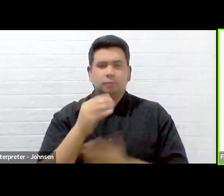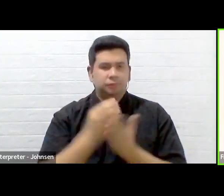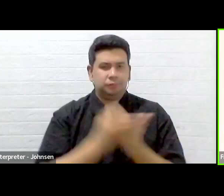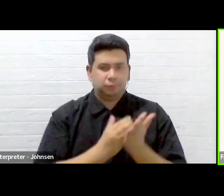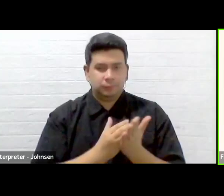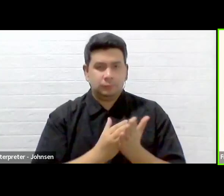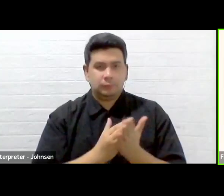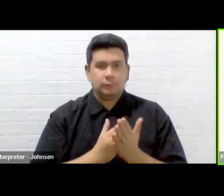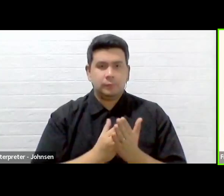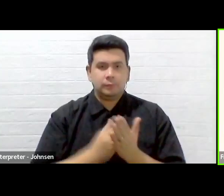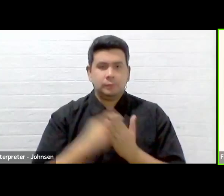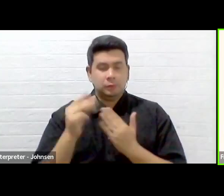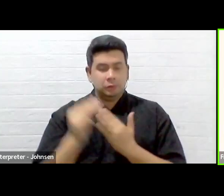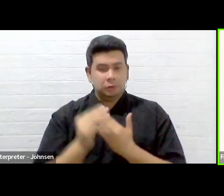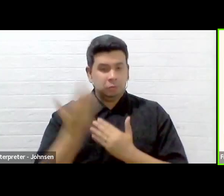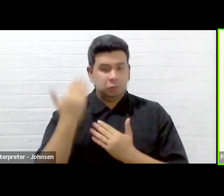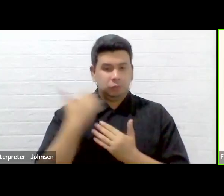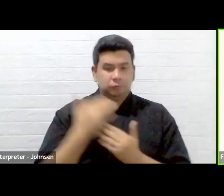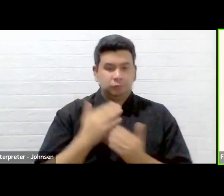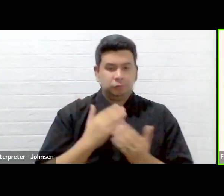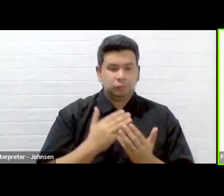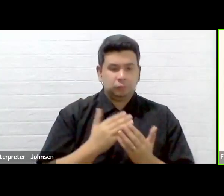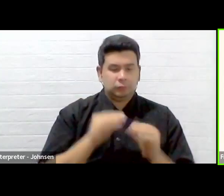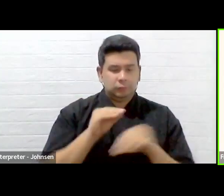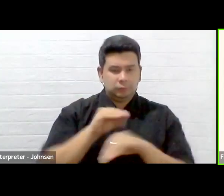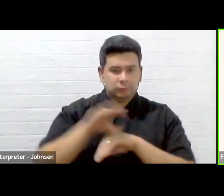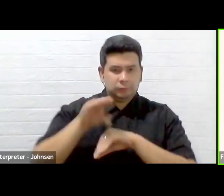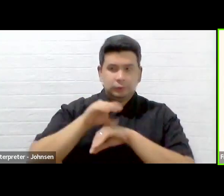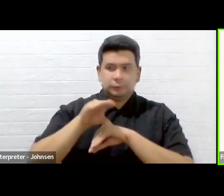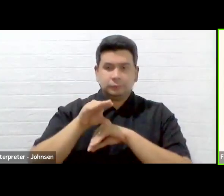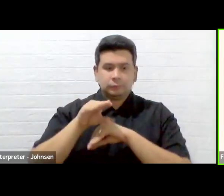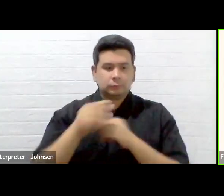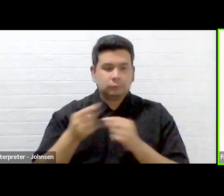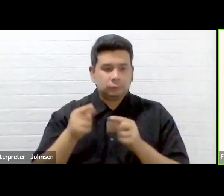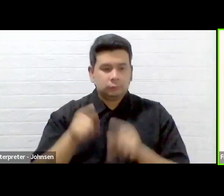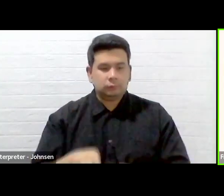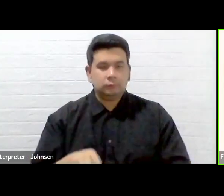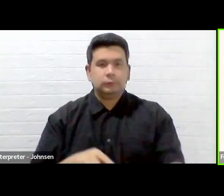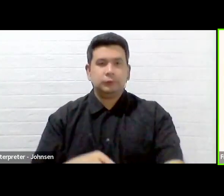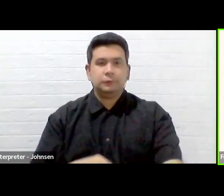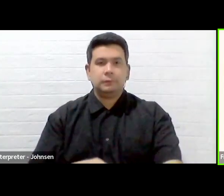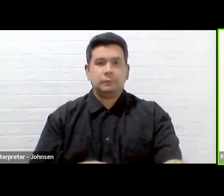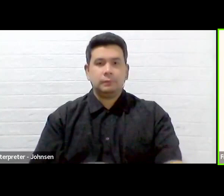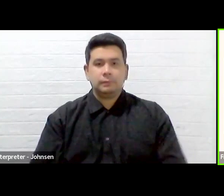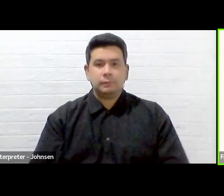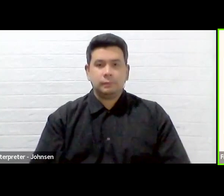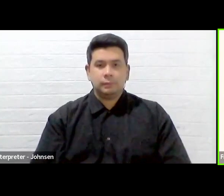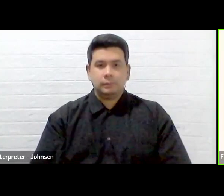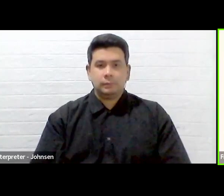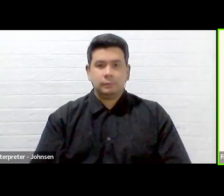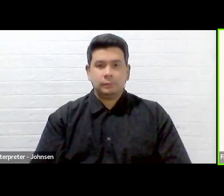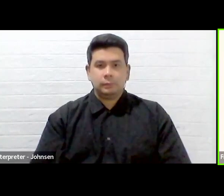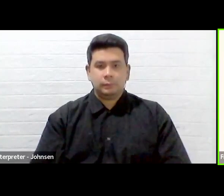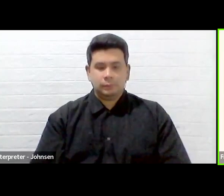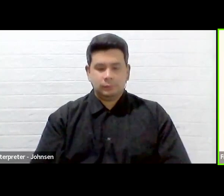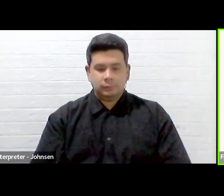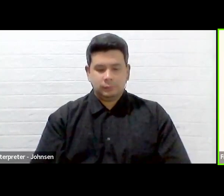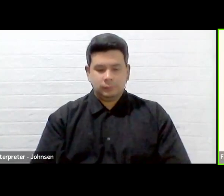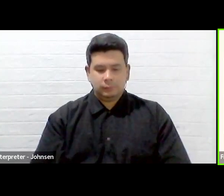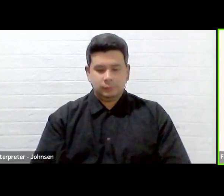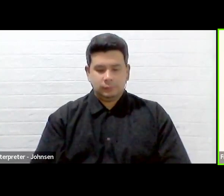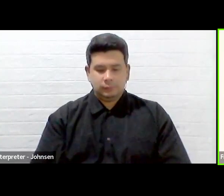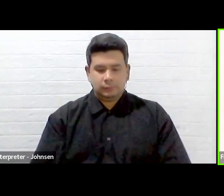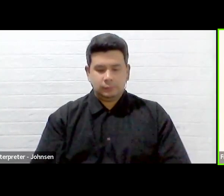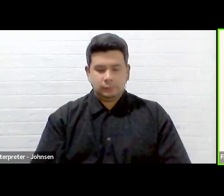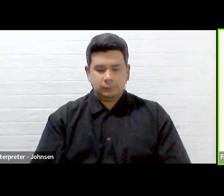program advisor because this has never been done before. And unfortunately, nobody else followed